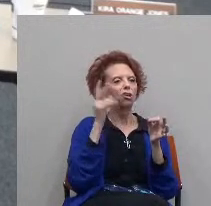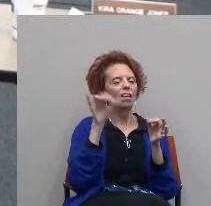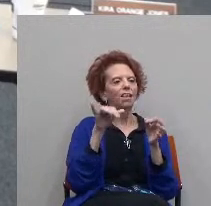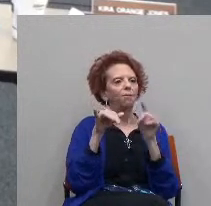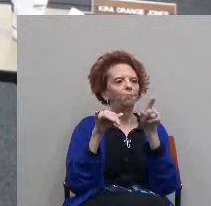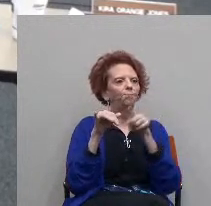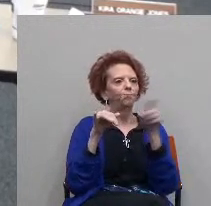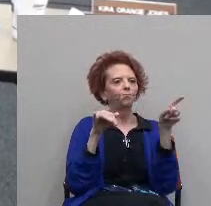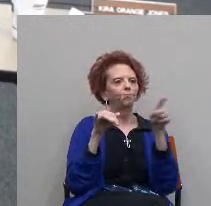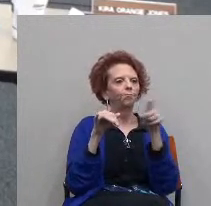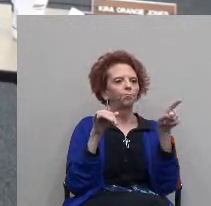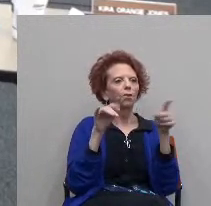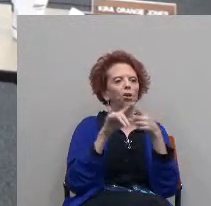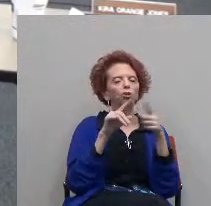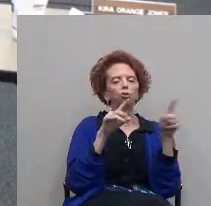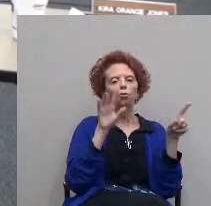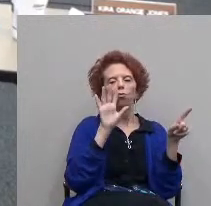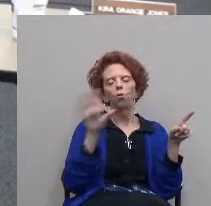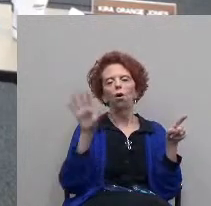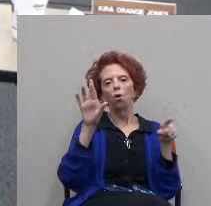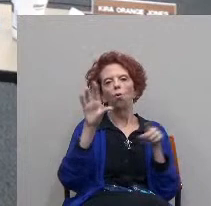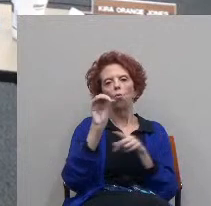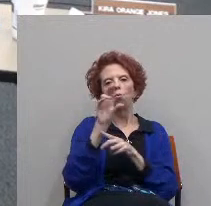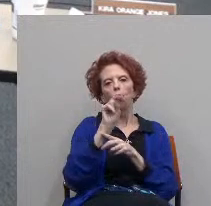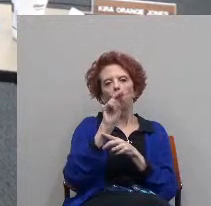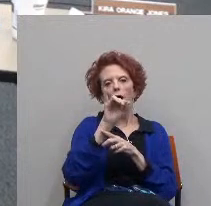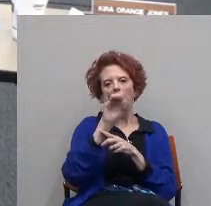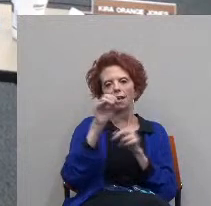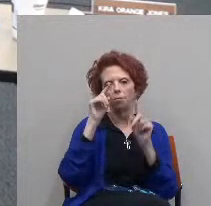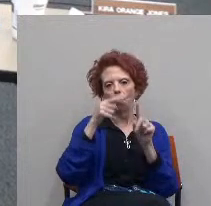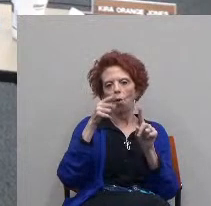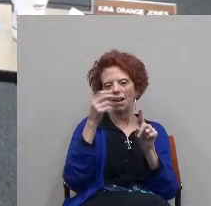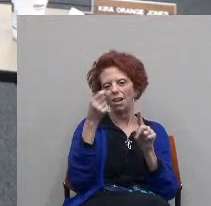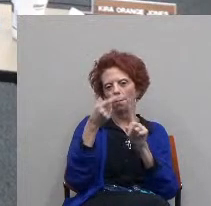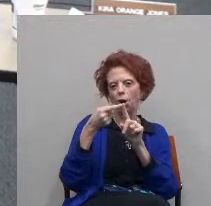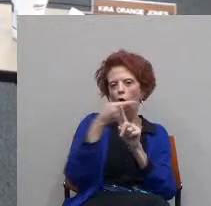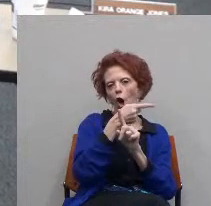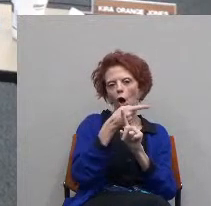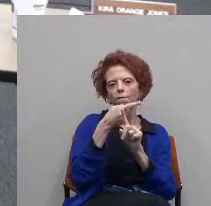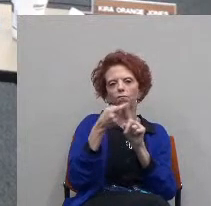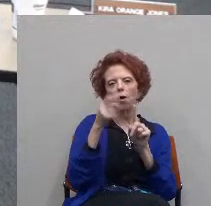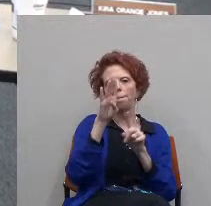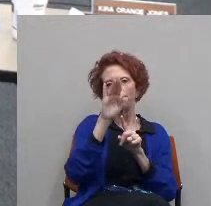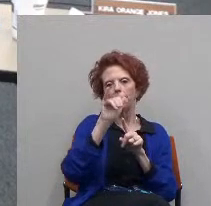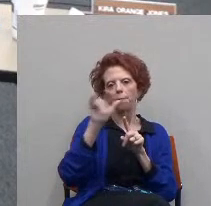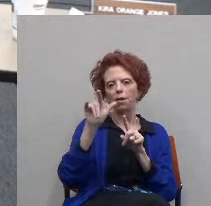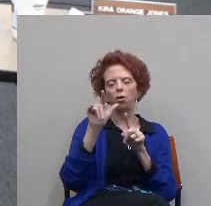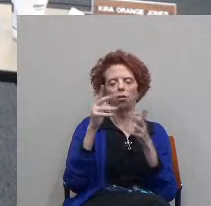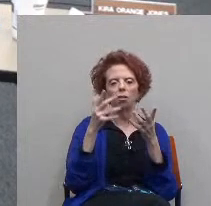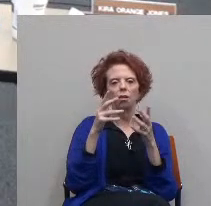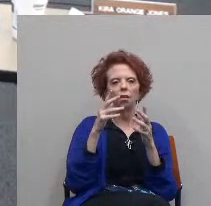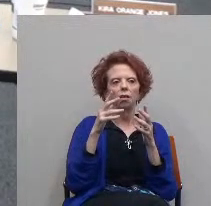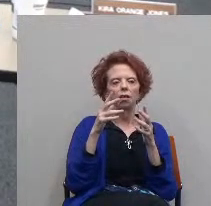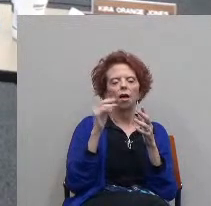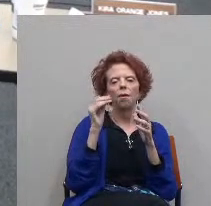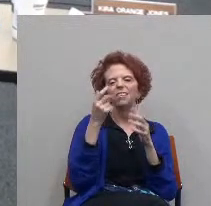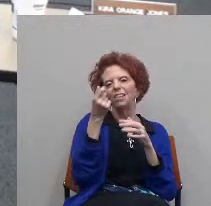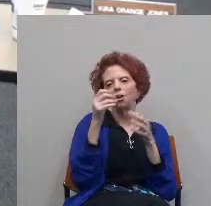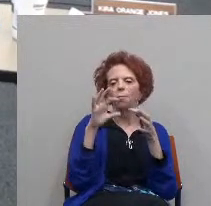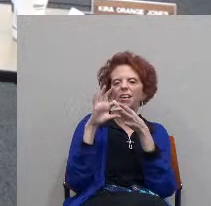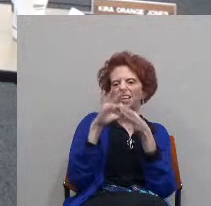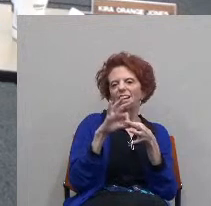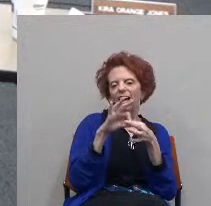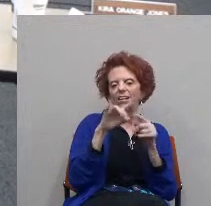that. To Ronnie's point, and I realize it's a little bit off of the bill, this particular bill, loosely tied